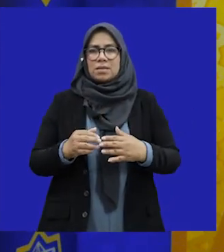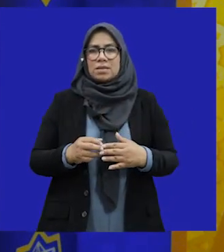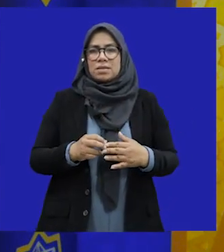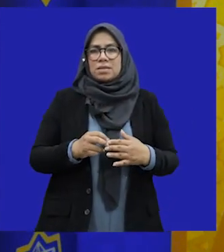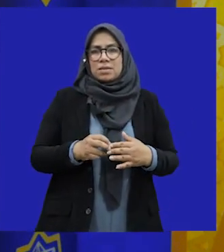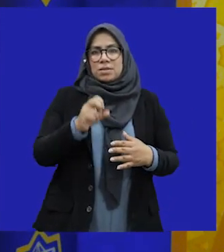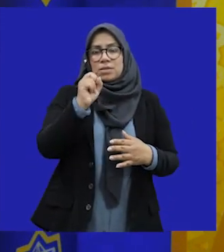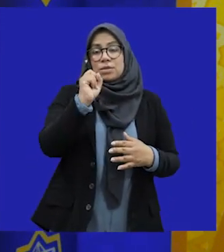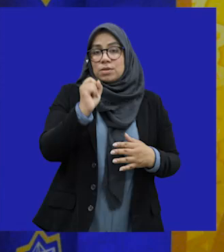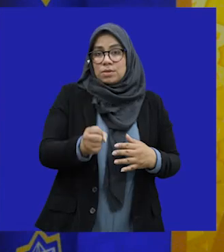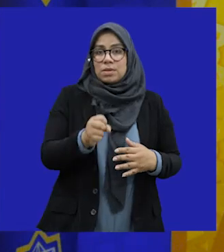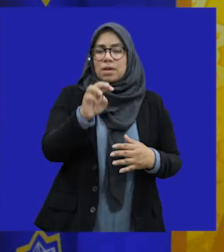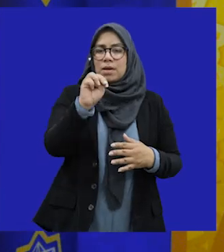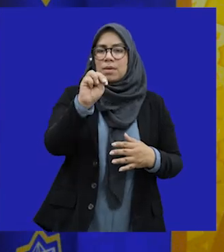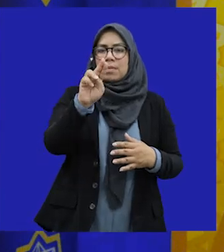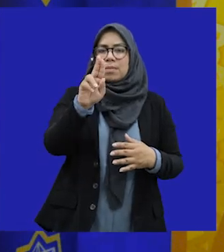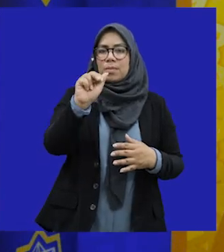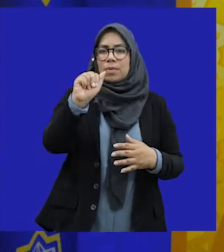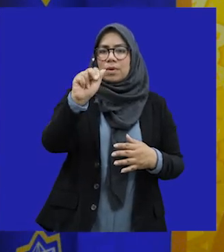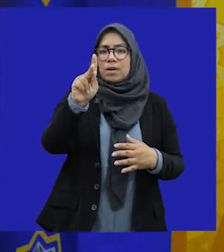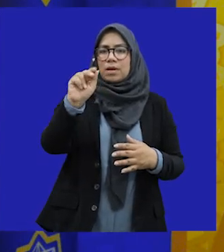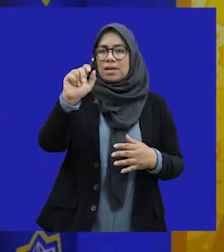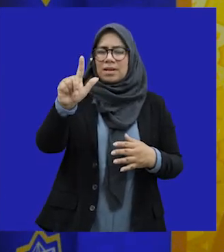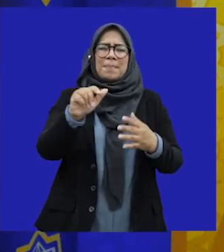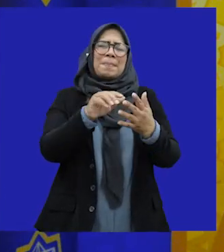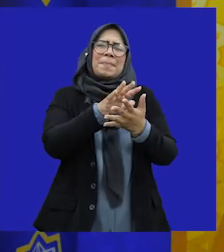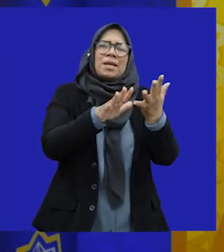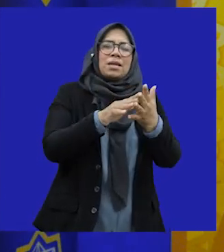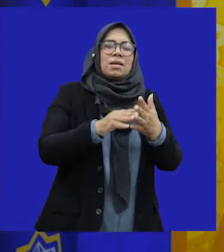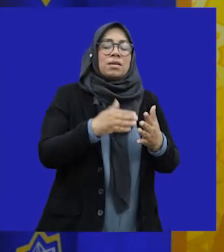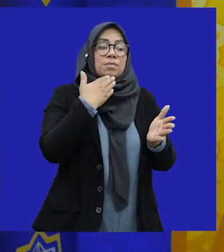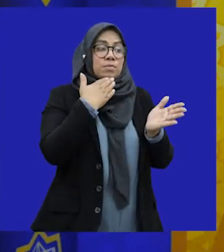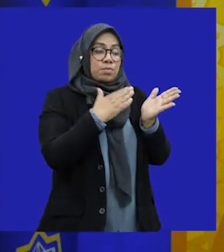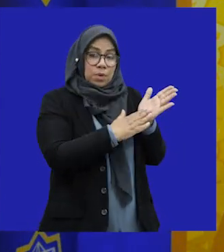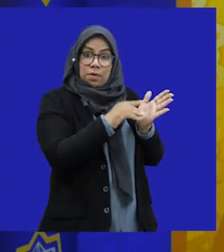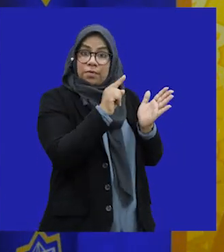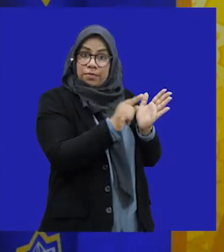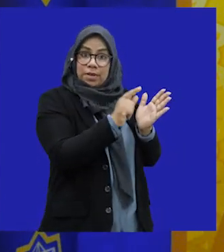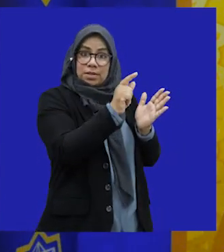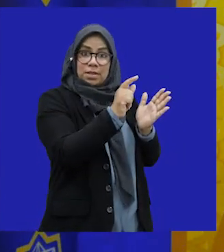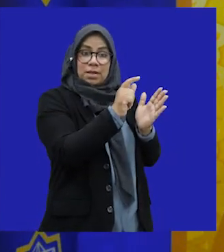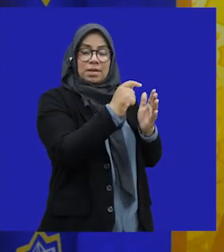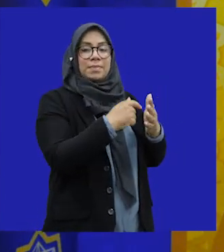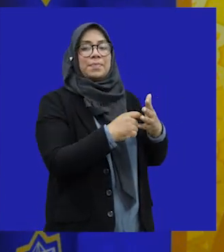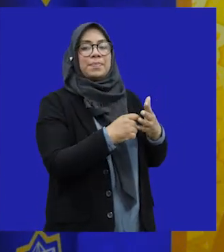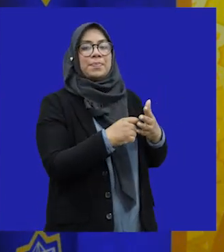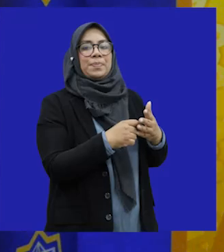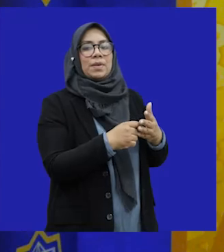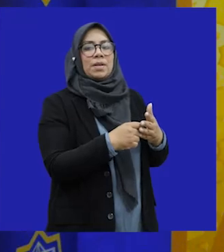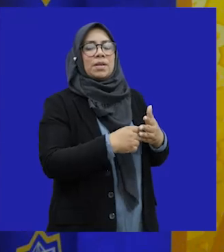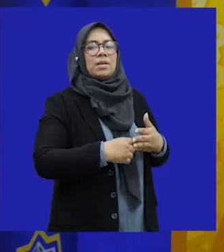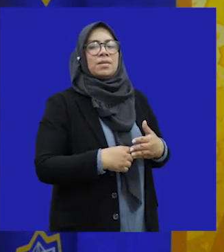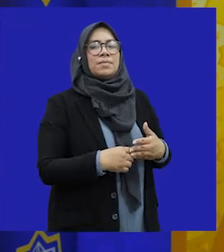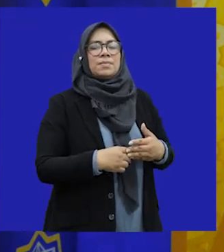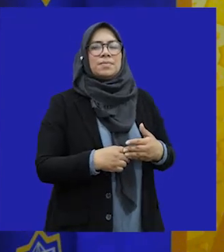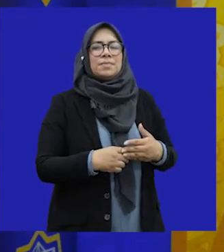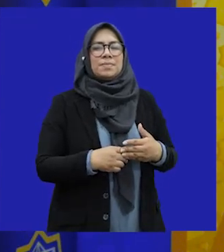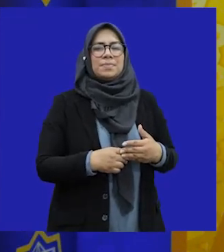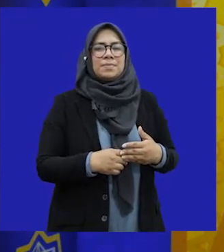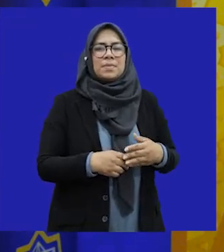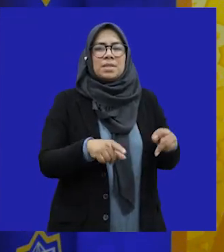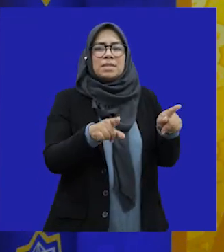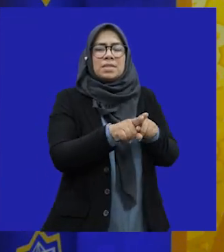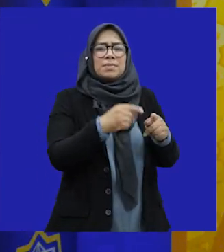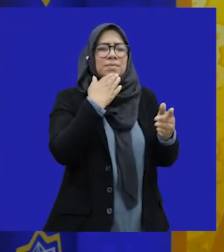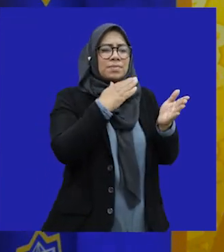as-sunnah al-muakkada, meaning these are prayers that the Rasulullah sallallahu alaihi wasallam was